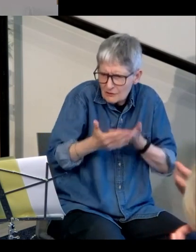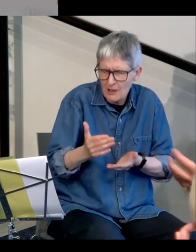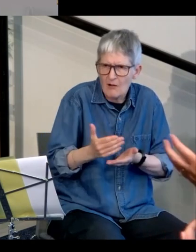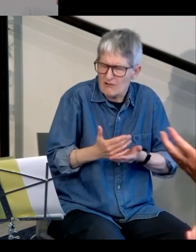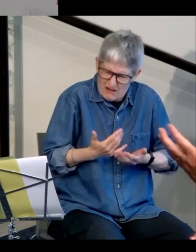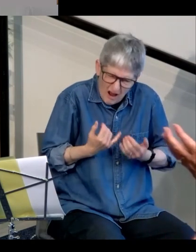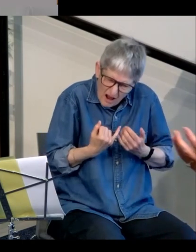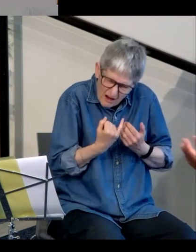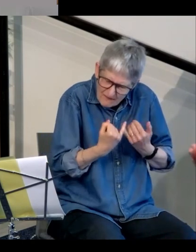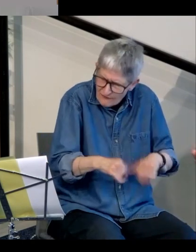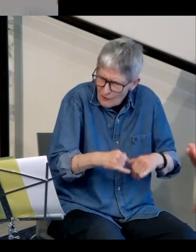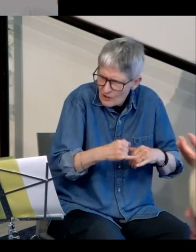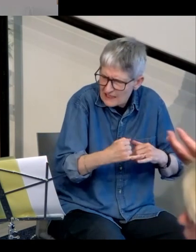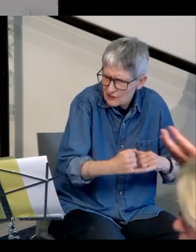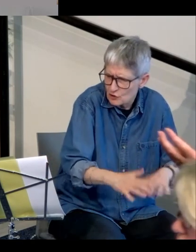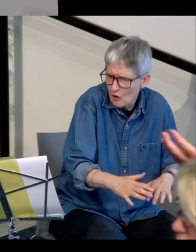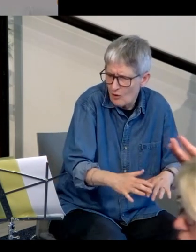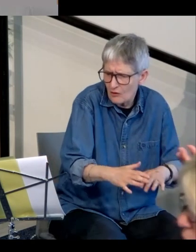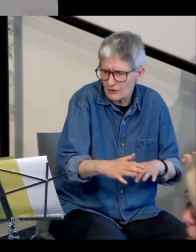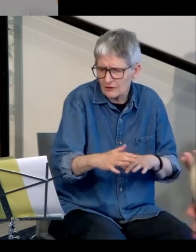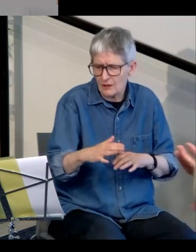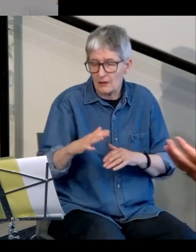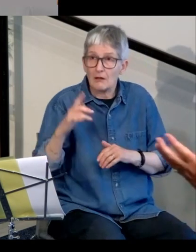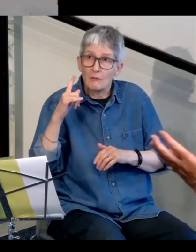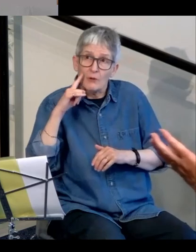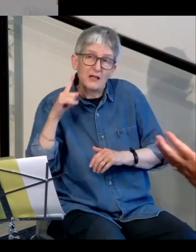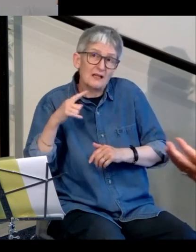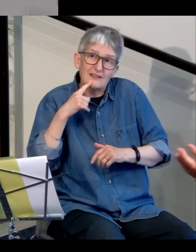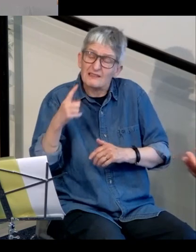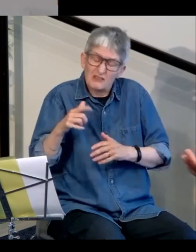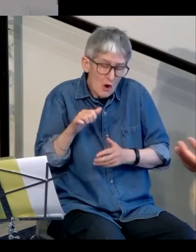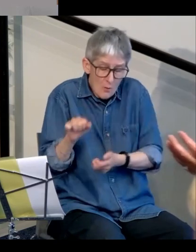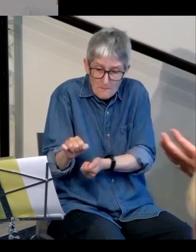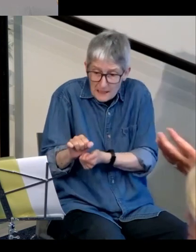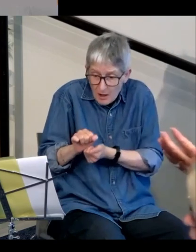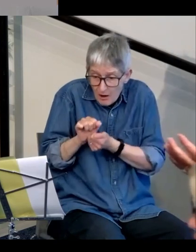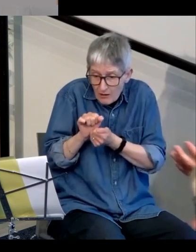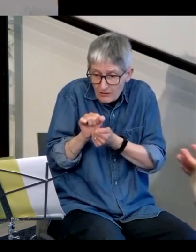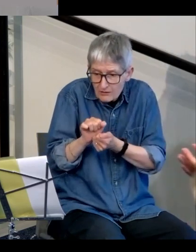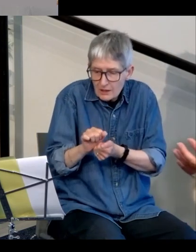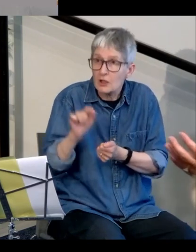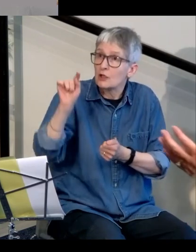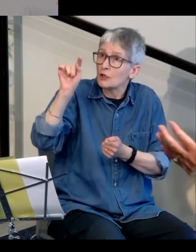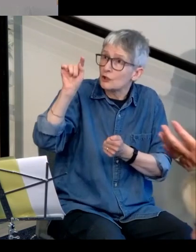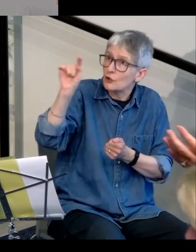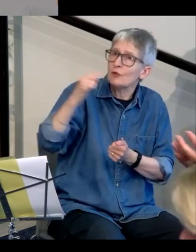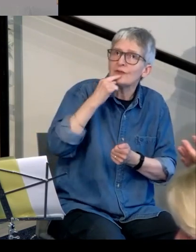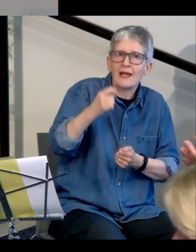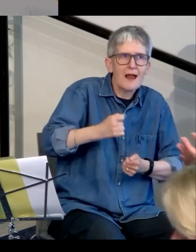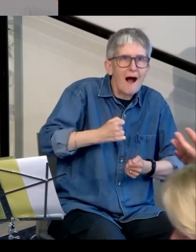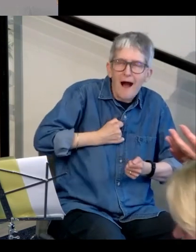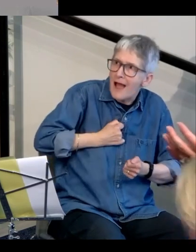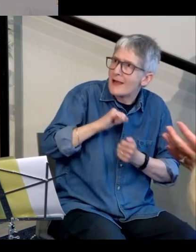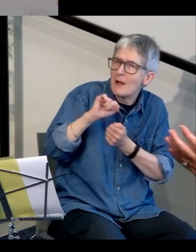Falling short when I don't belong. Lord, you